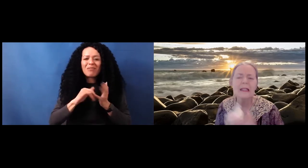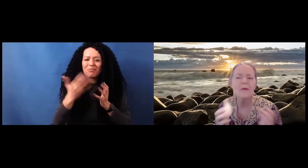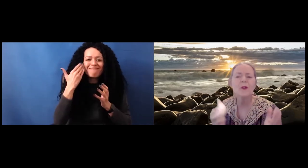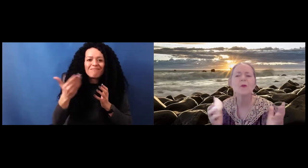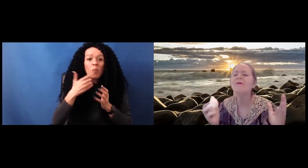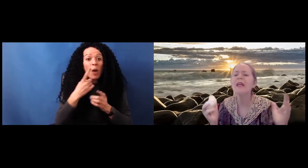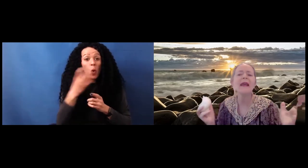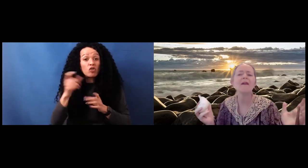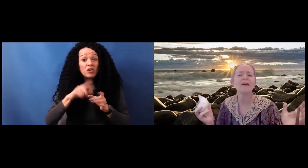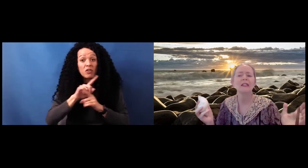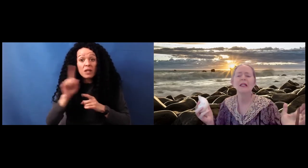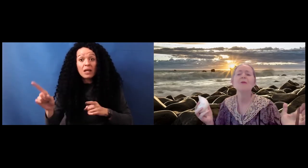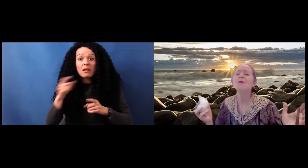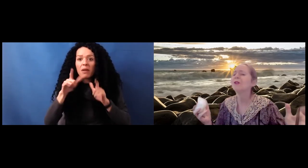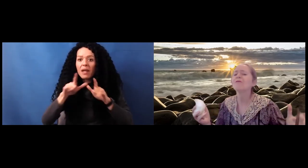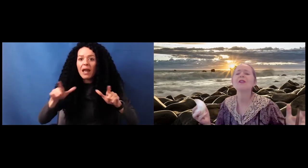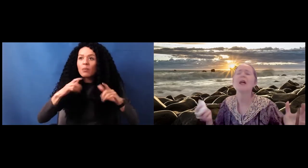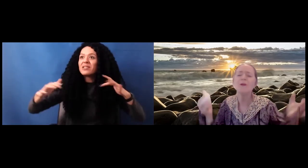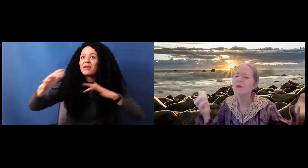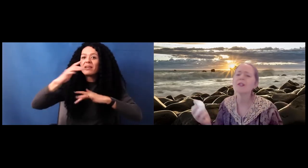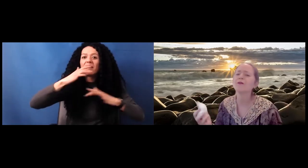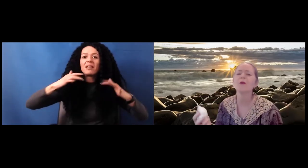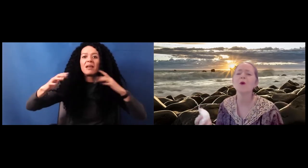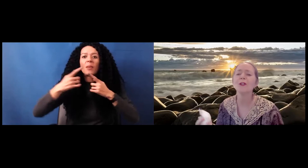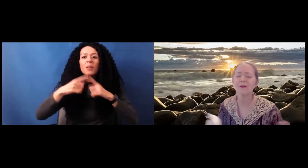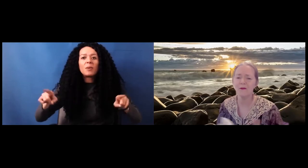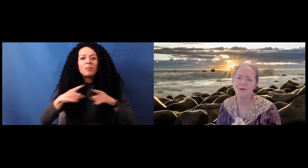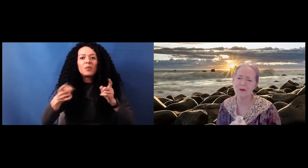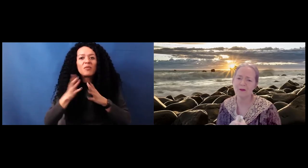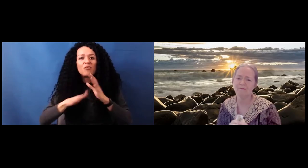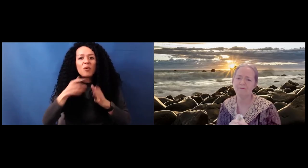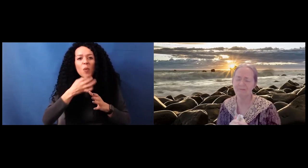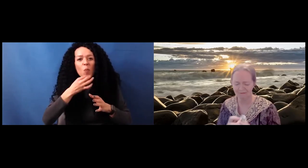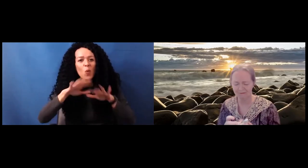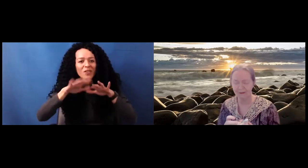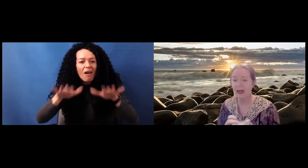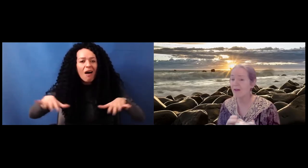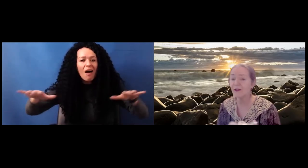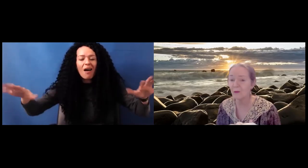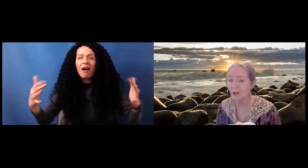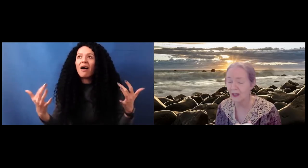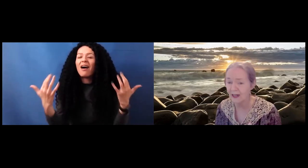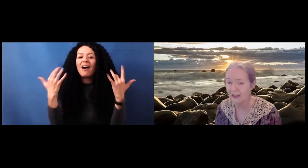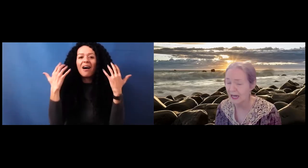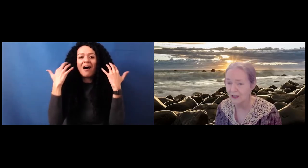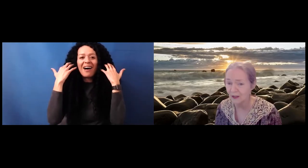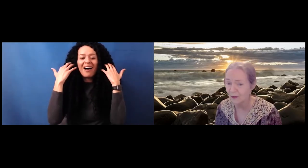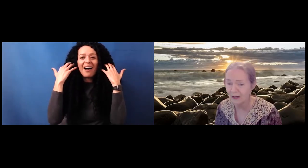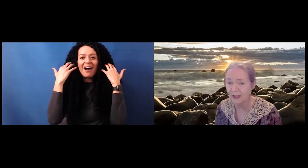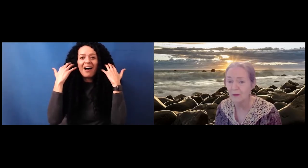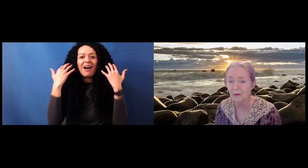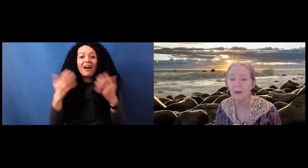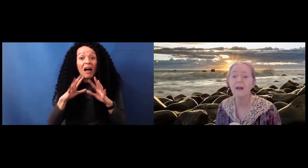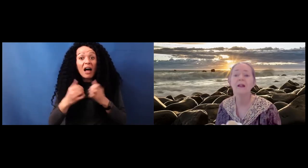But the language was in the air and the music resounded from the waters of the Forth. Everything was connected for